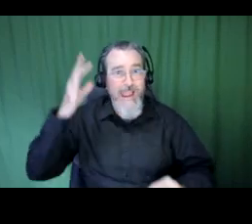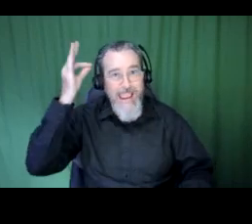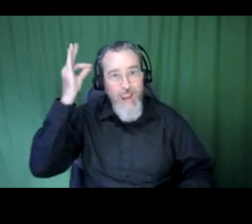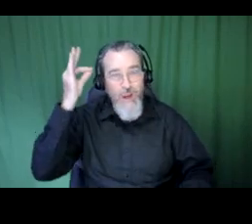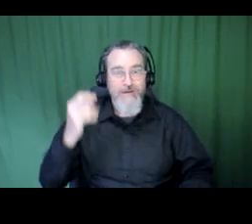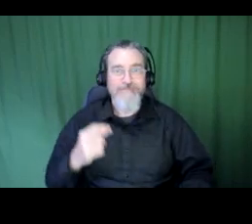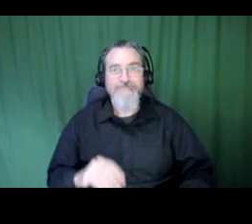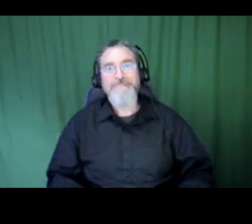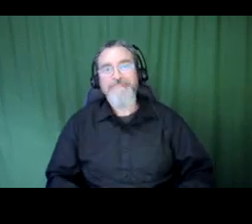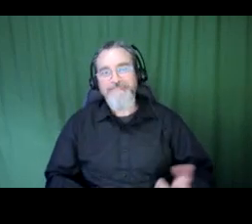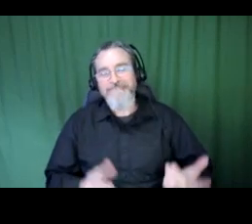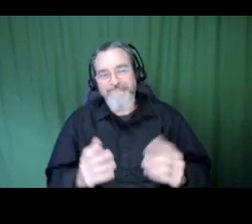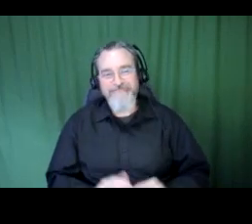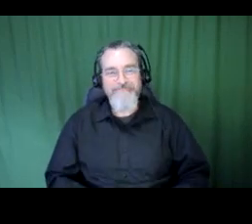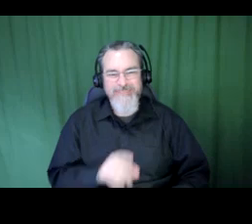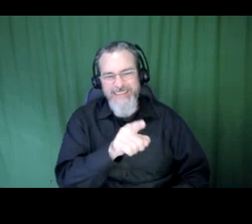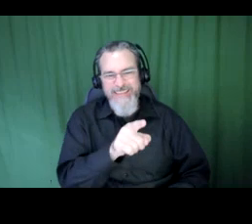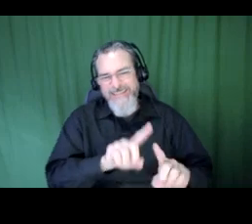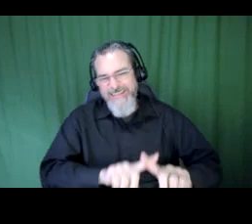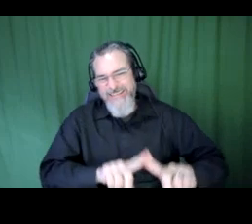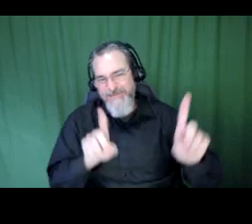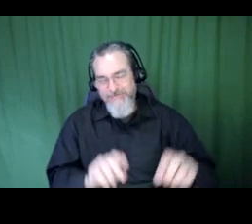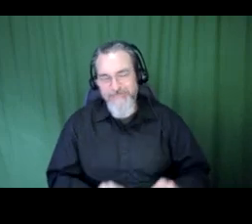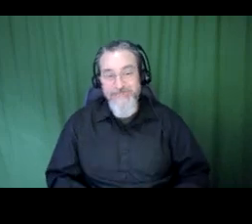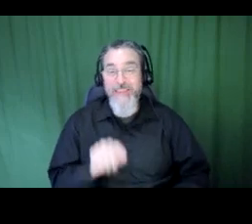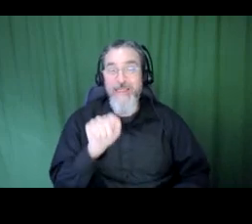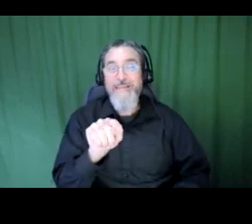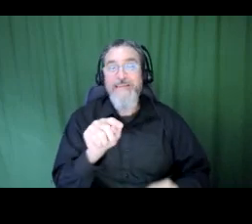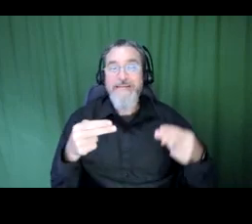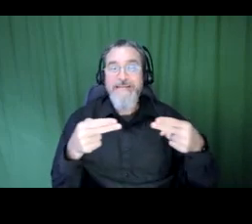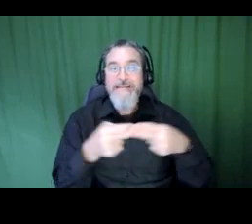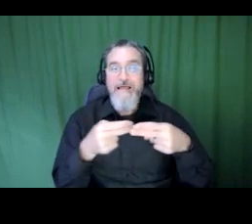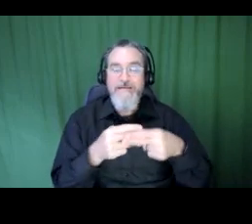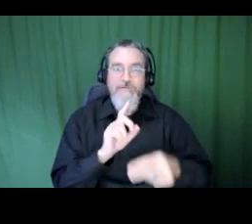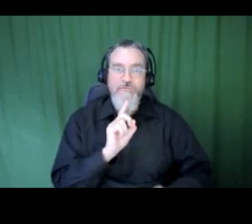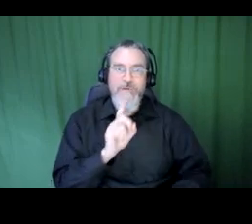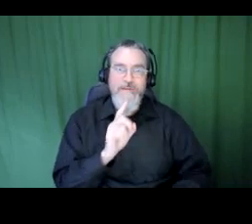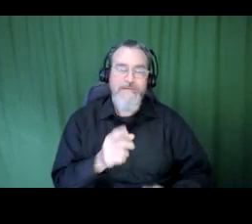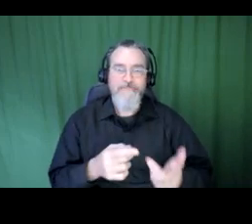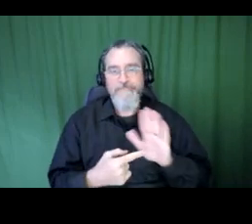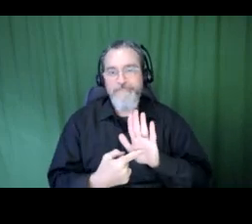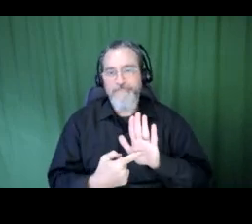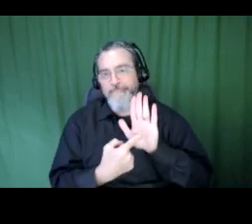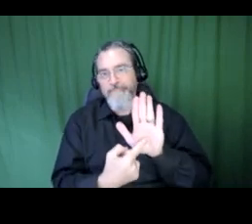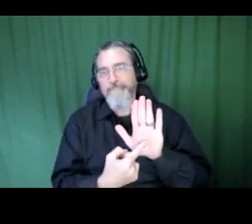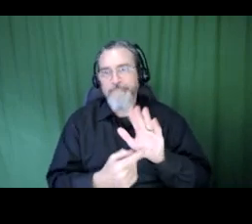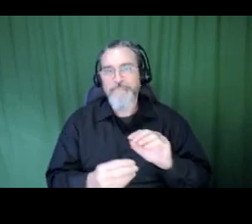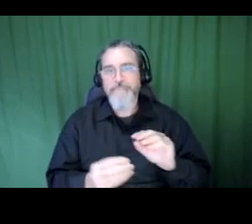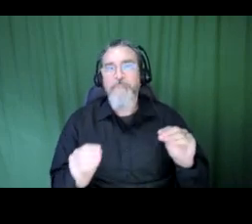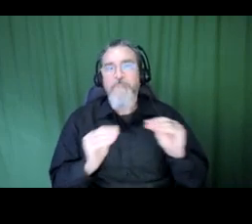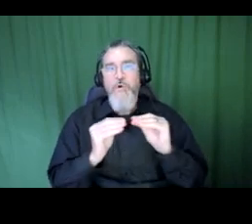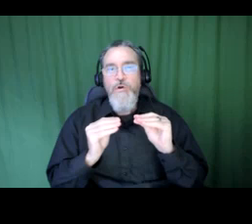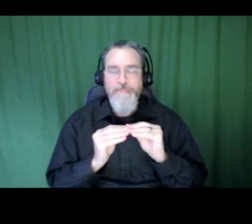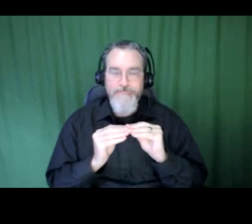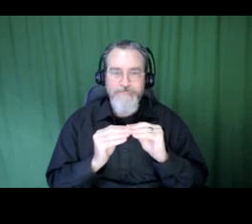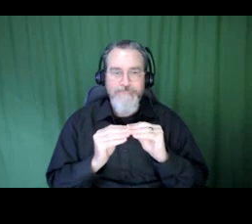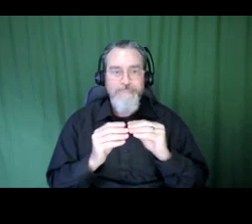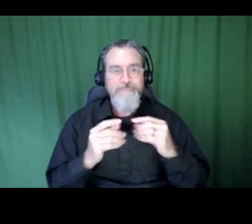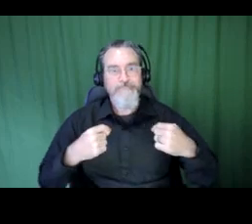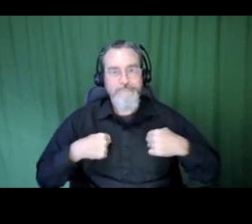hair. This slide is really a placeholder to share more that as the founder of the